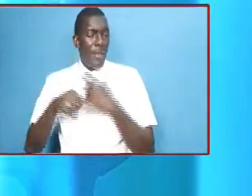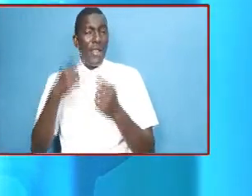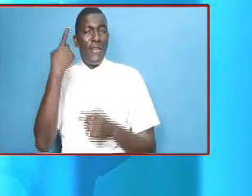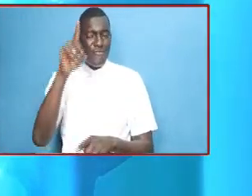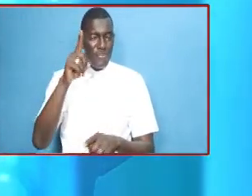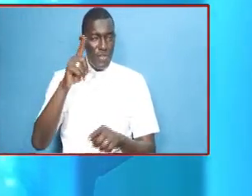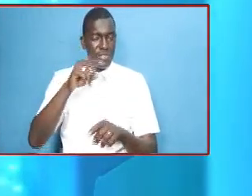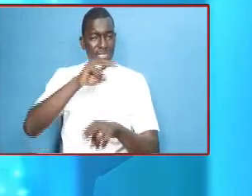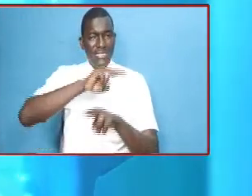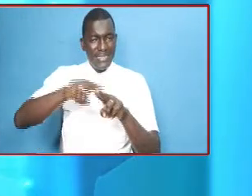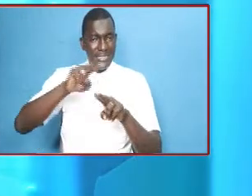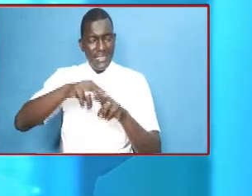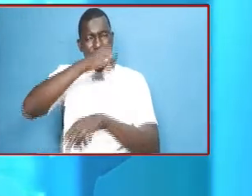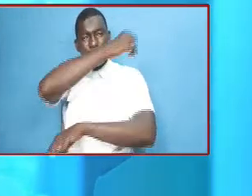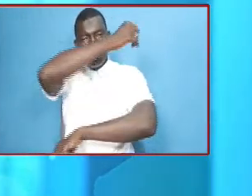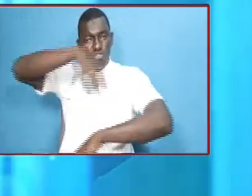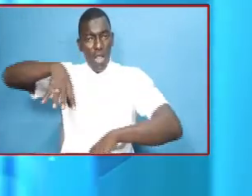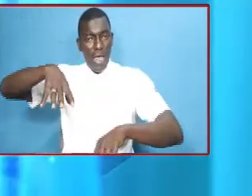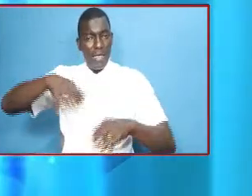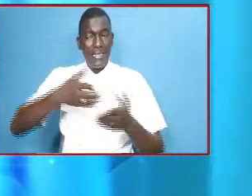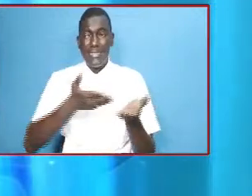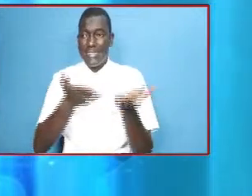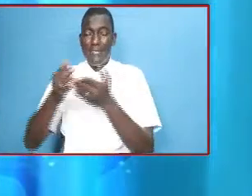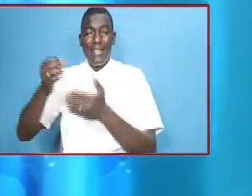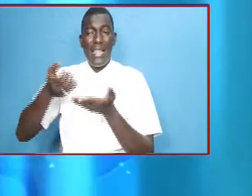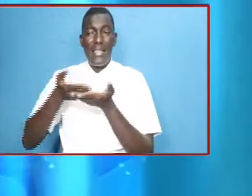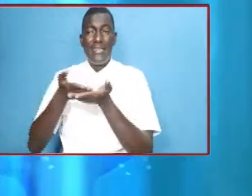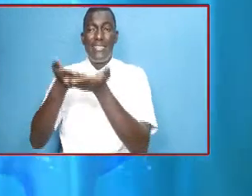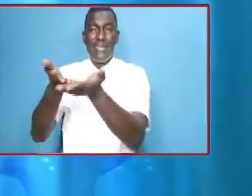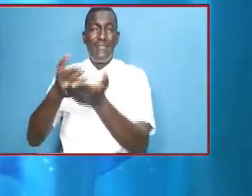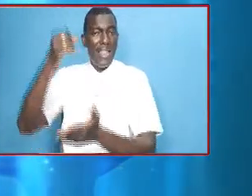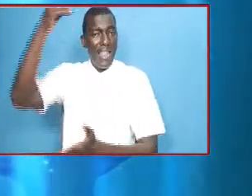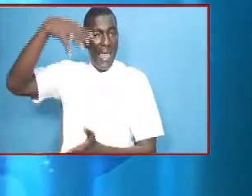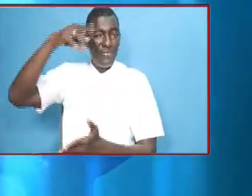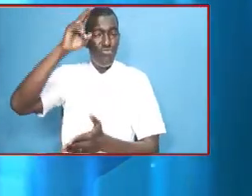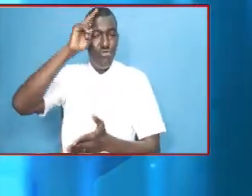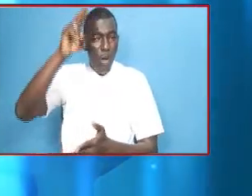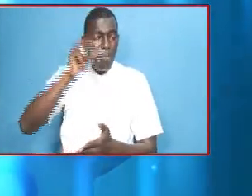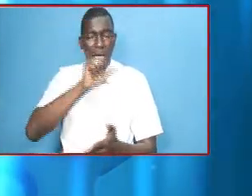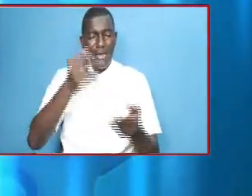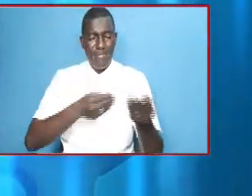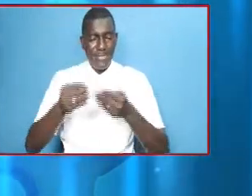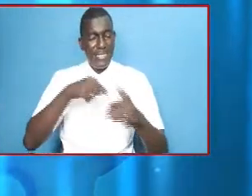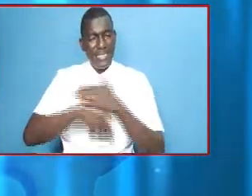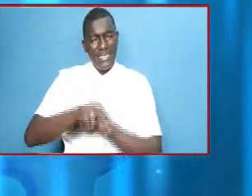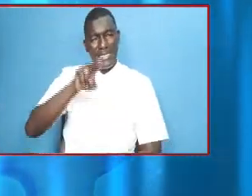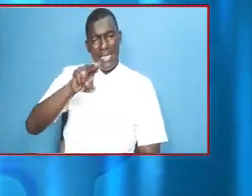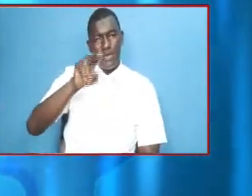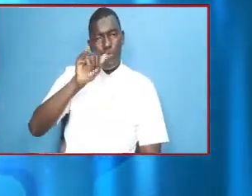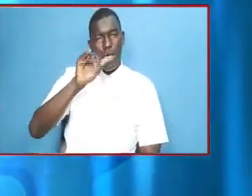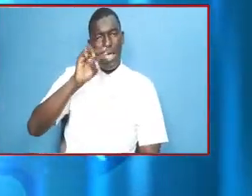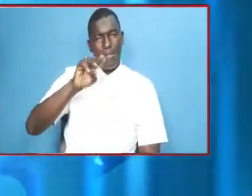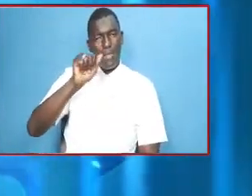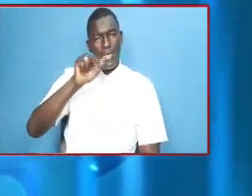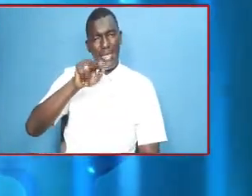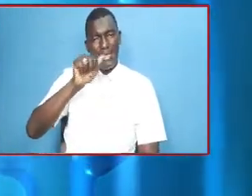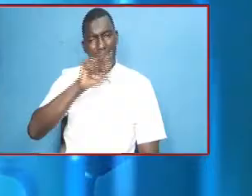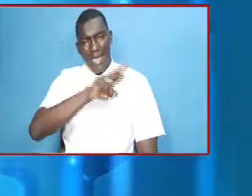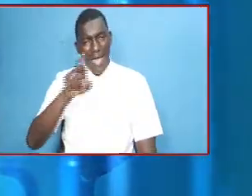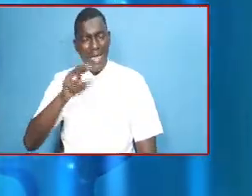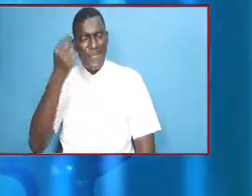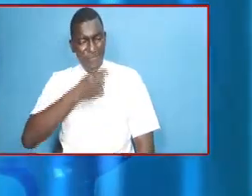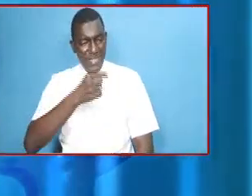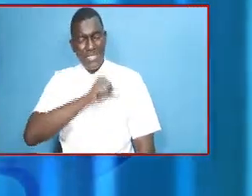green solar mini-grid plant in URR to provide electricity to homes and businesses in Nyamanar village and the surroundings in